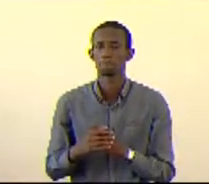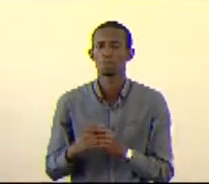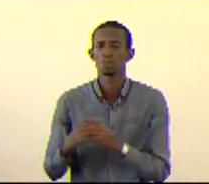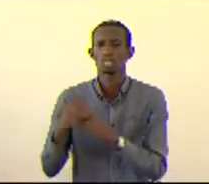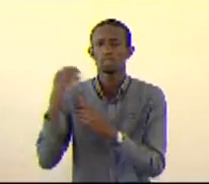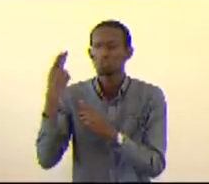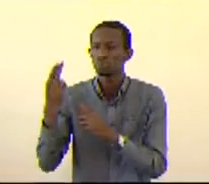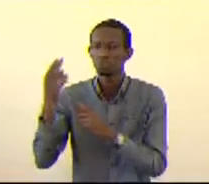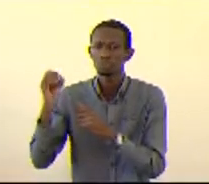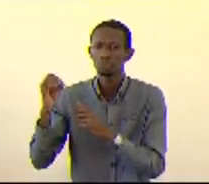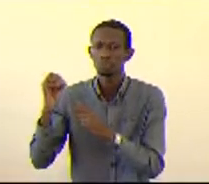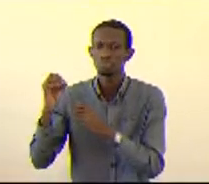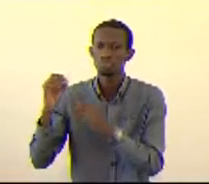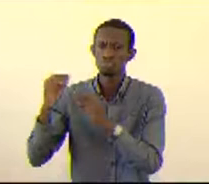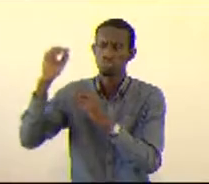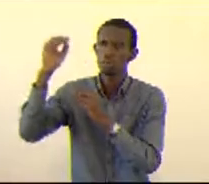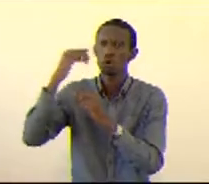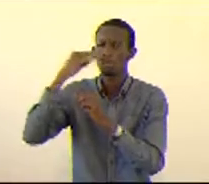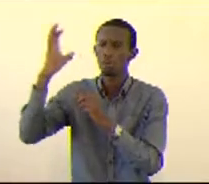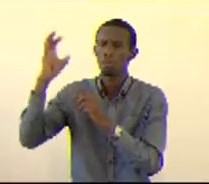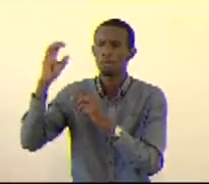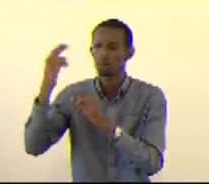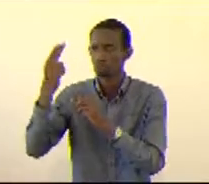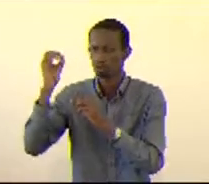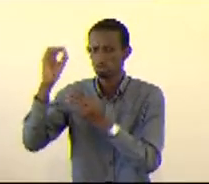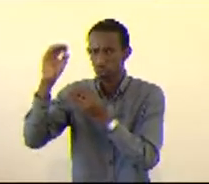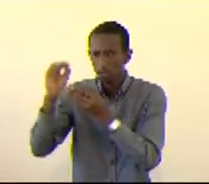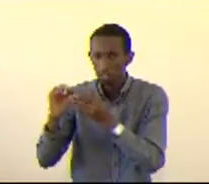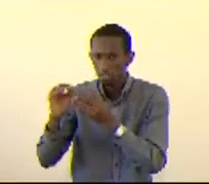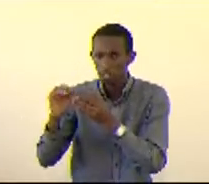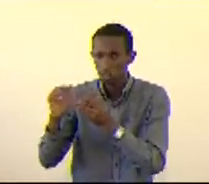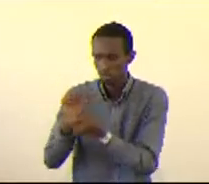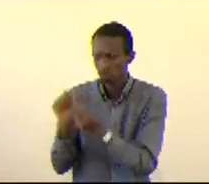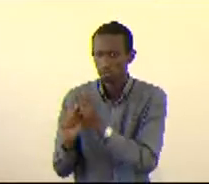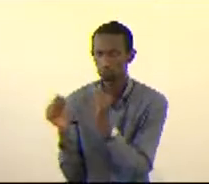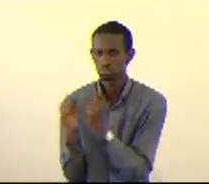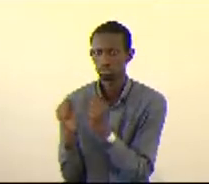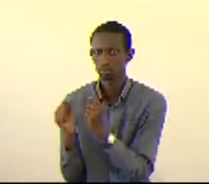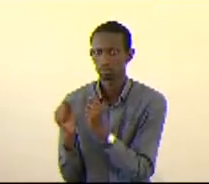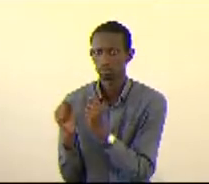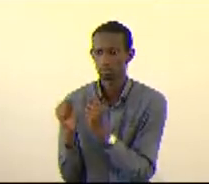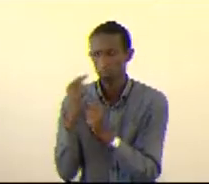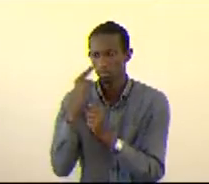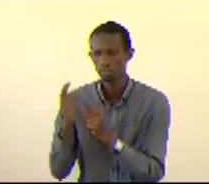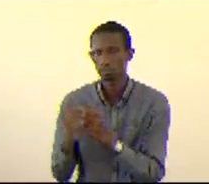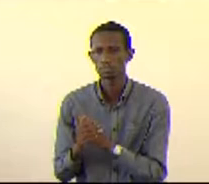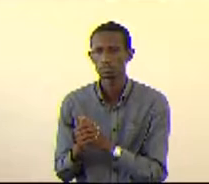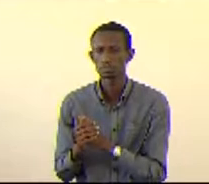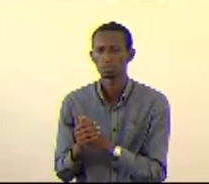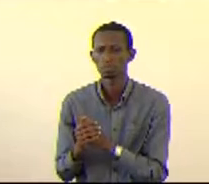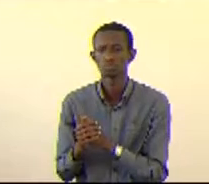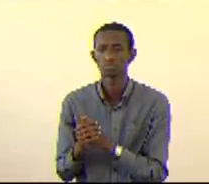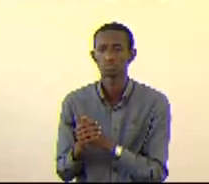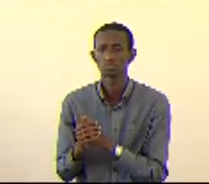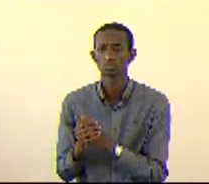is ice changing its temperature by 20, and this is liquid water changing its temperature also by what? By 20. So